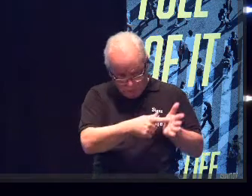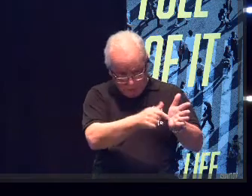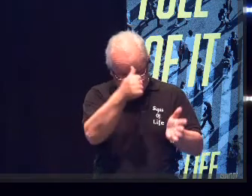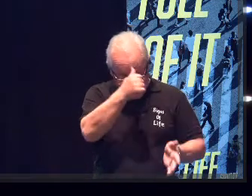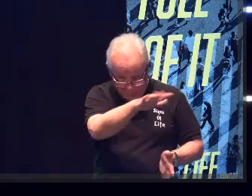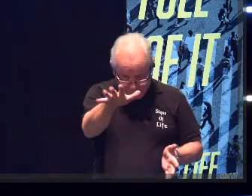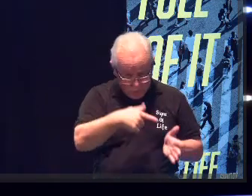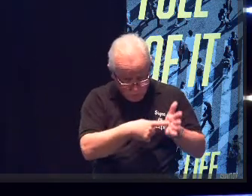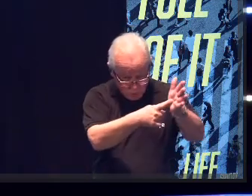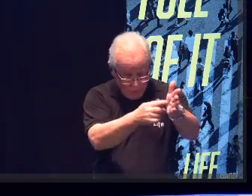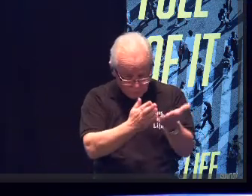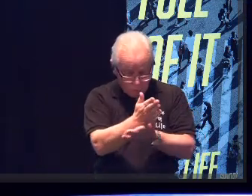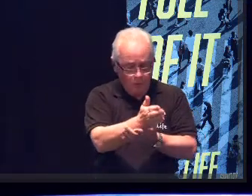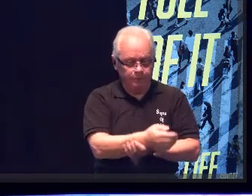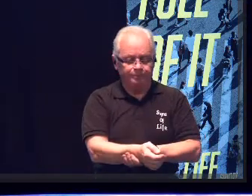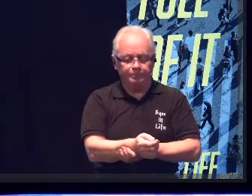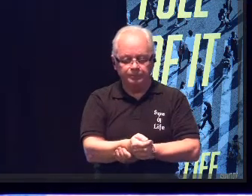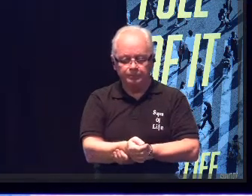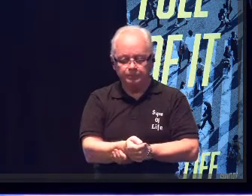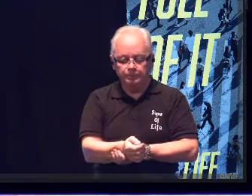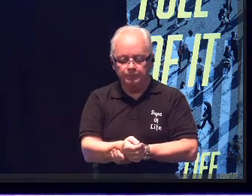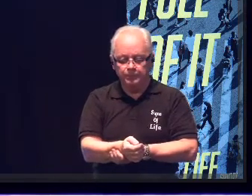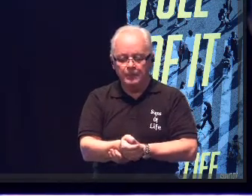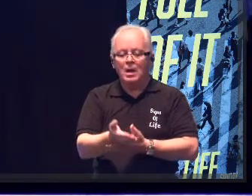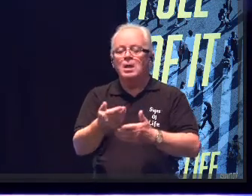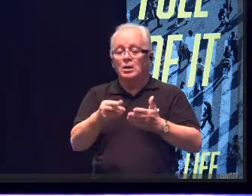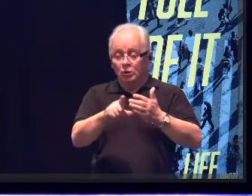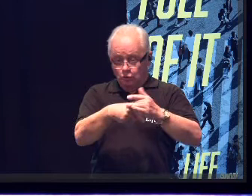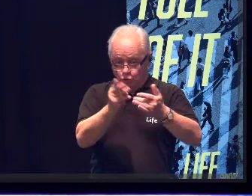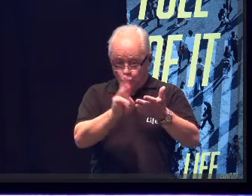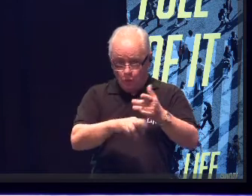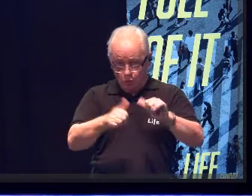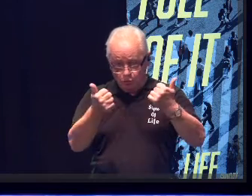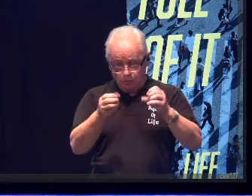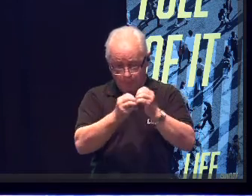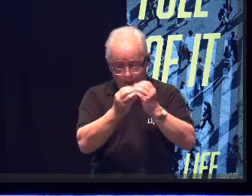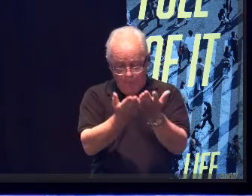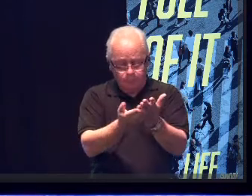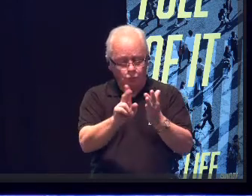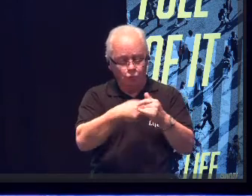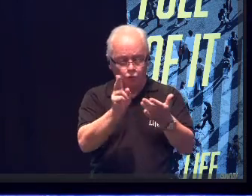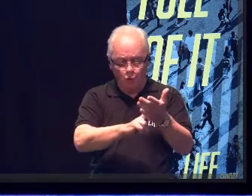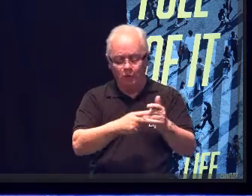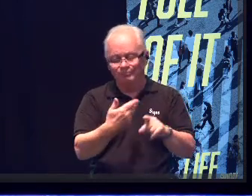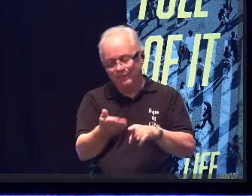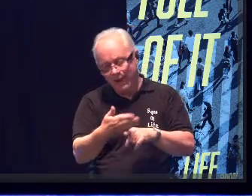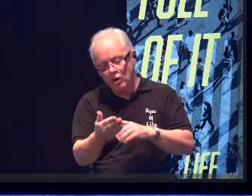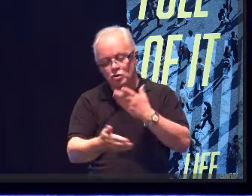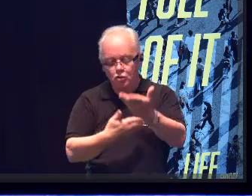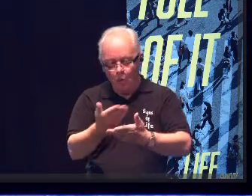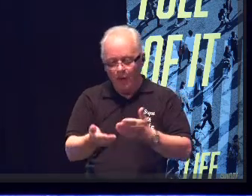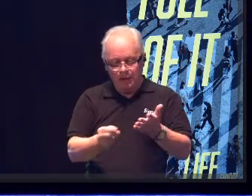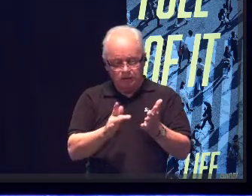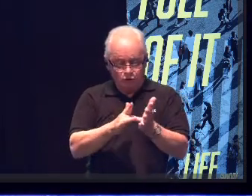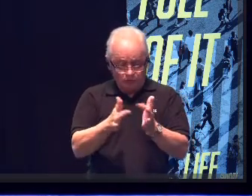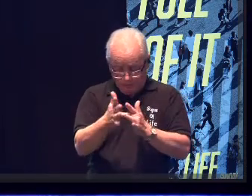There's another well-known story in later on in the Gospel of John where Jesus just nails it